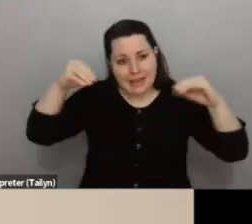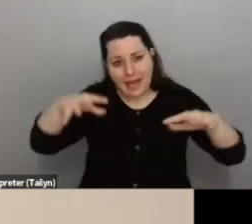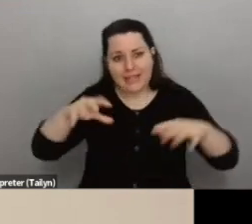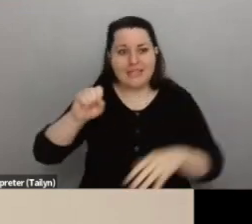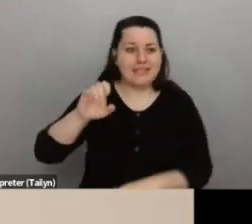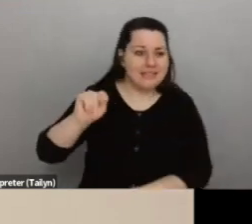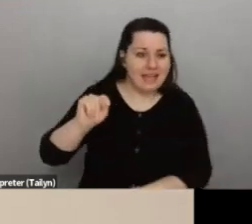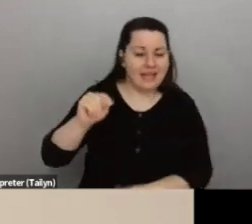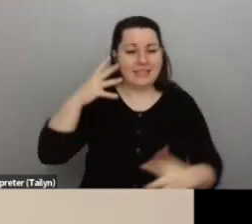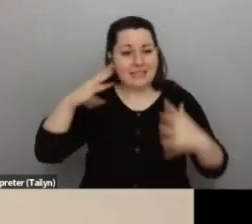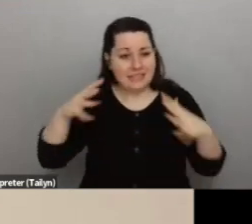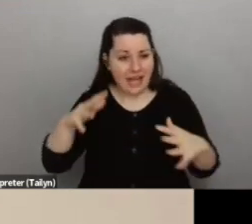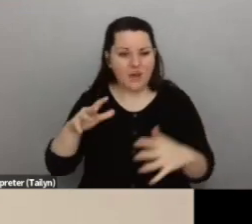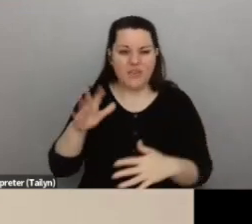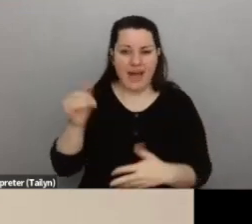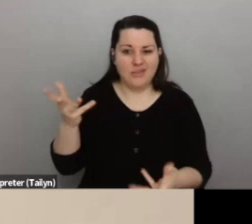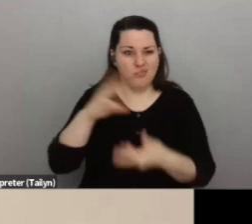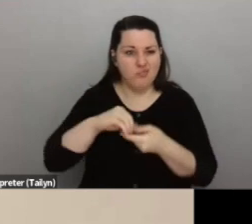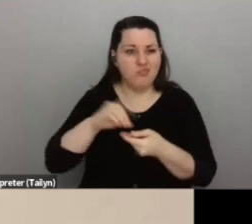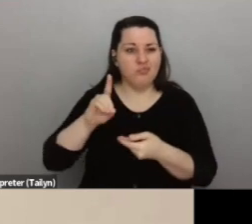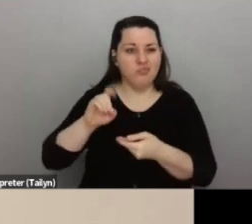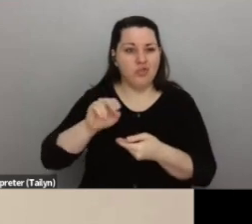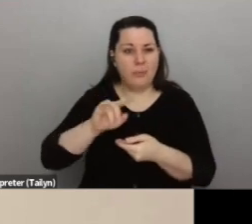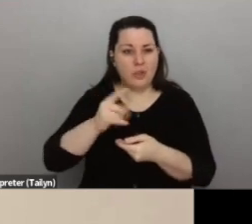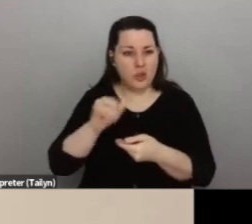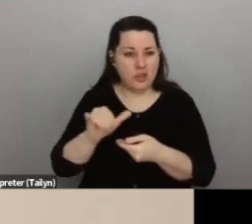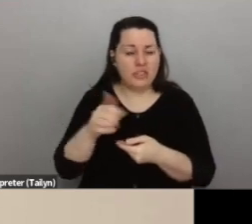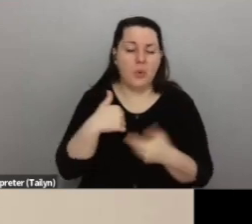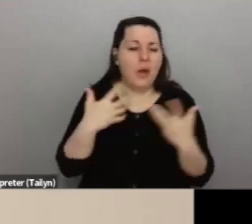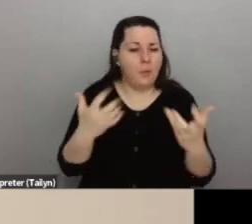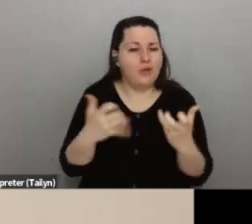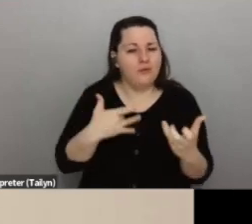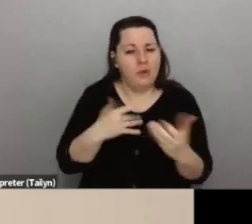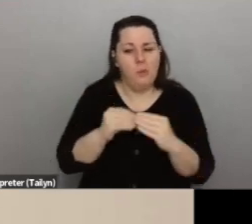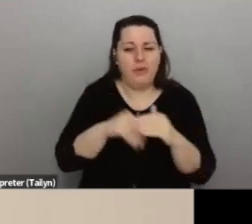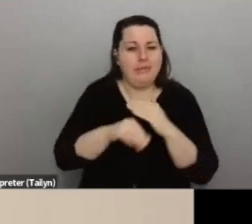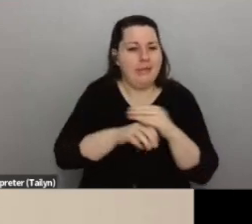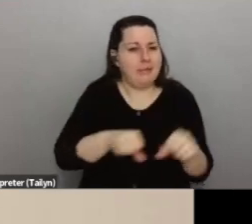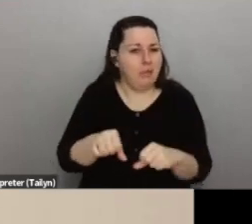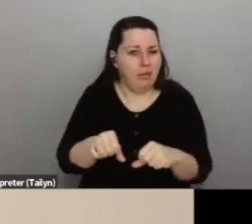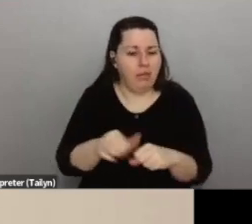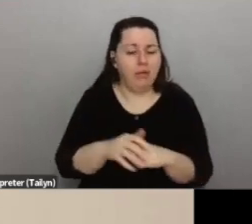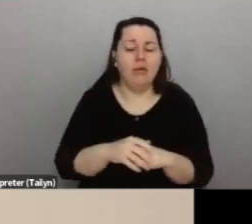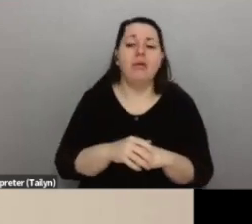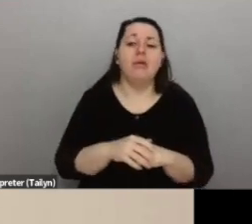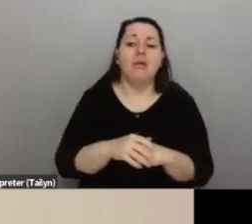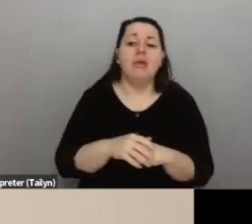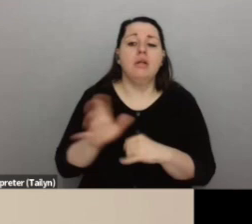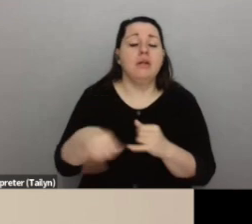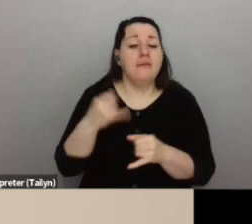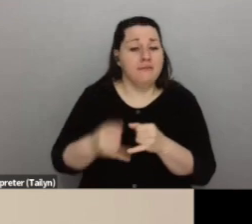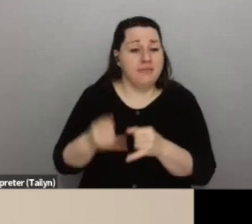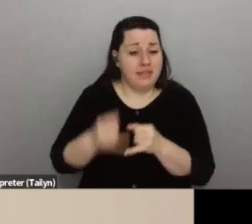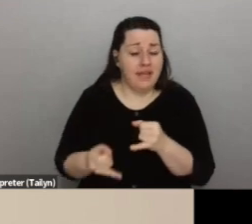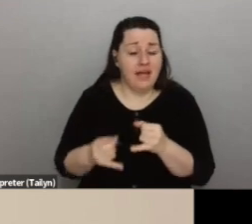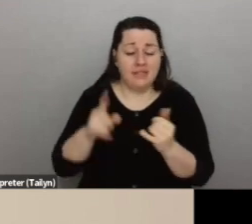So I like making this feel more accessible to people. And the last worthwhile thing to note